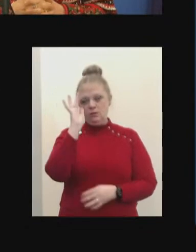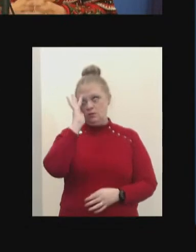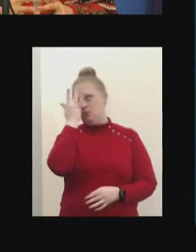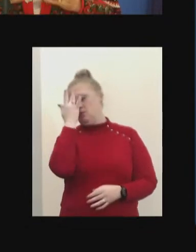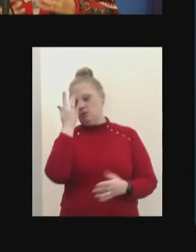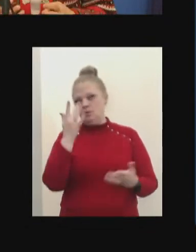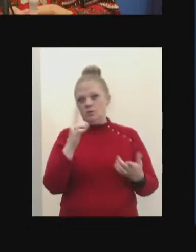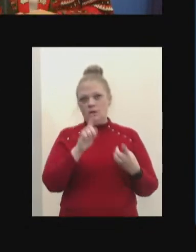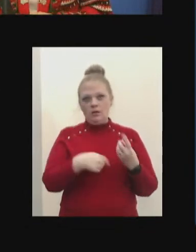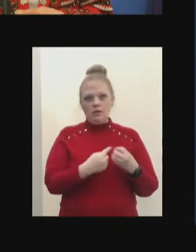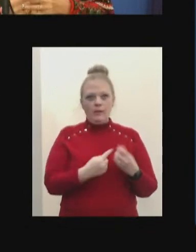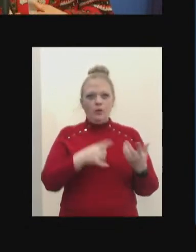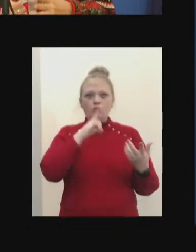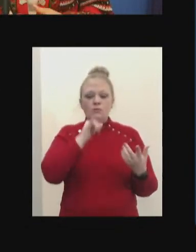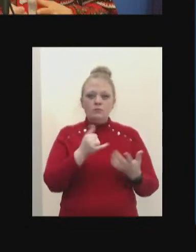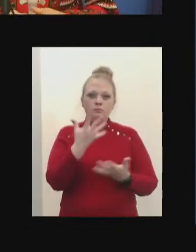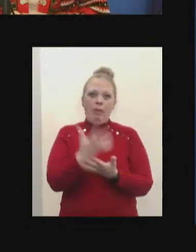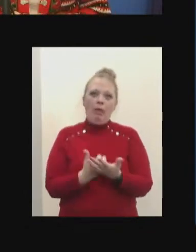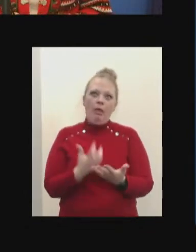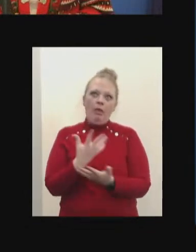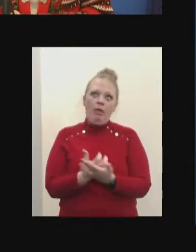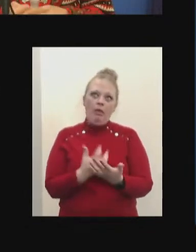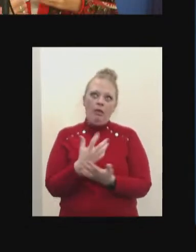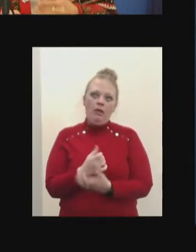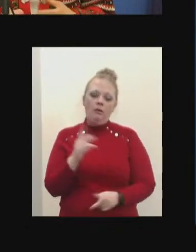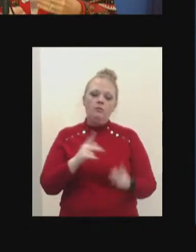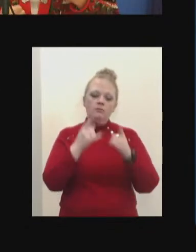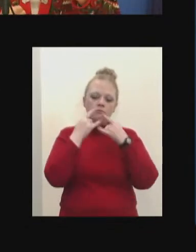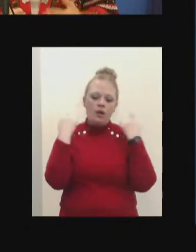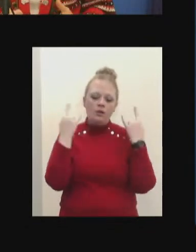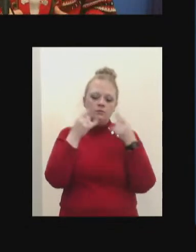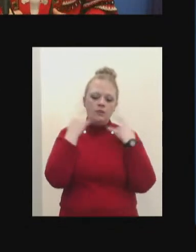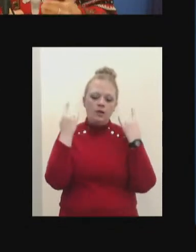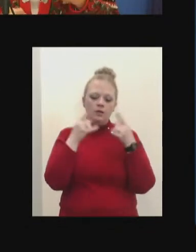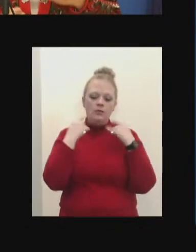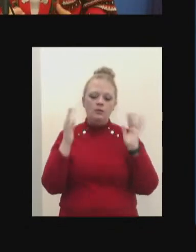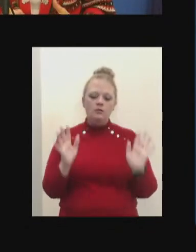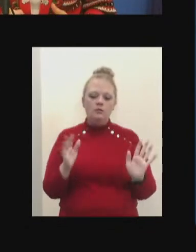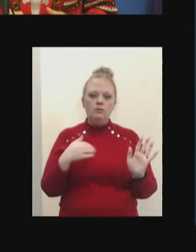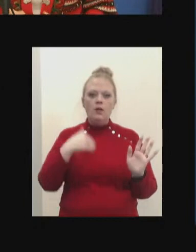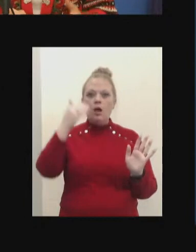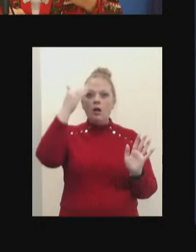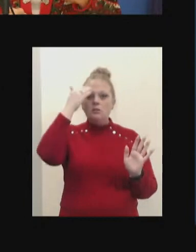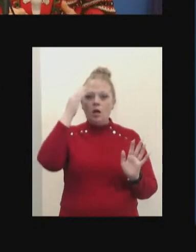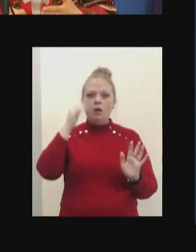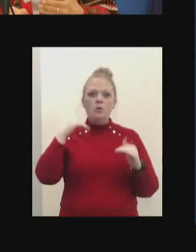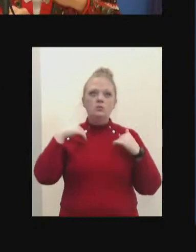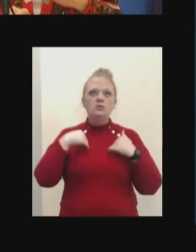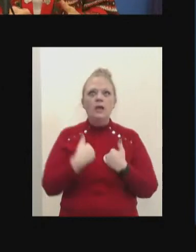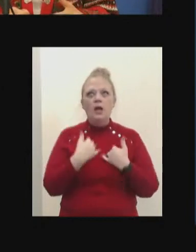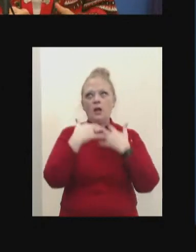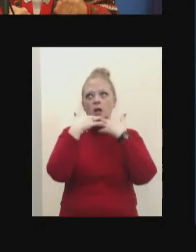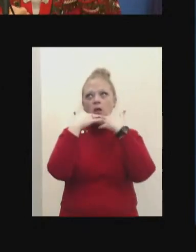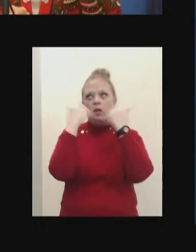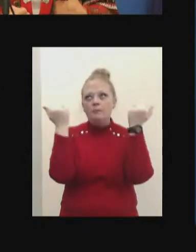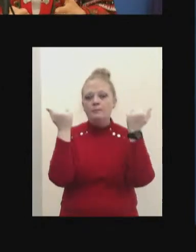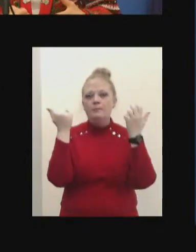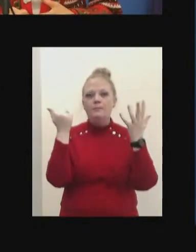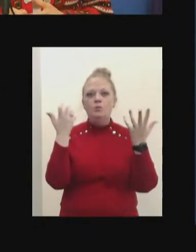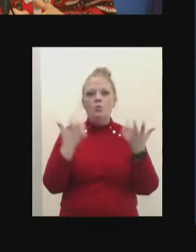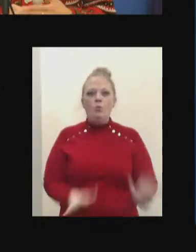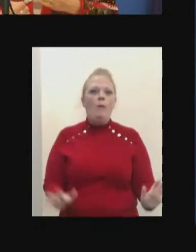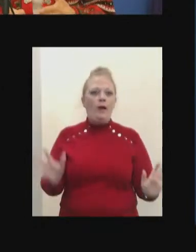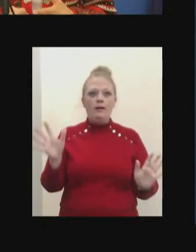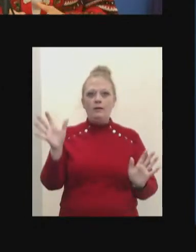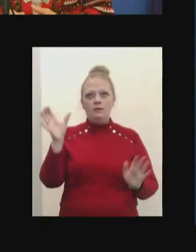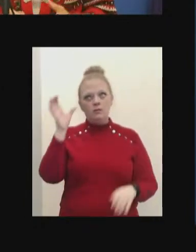about really begging people to wear masks. I know people are tired, you're sick of hearing this, you're sick of listening to wearing